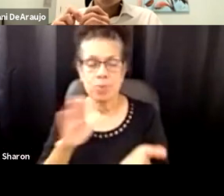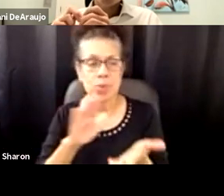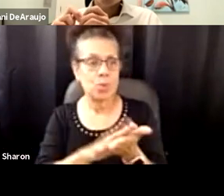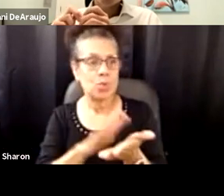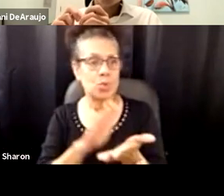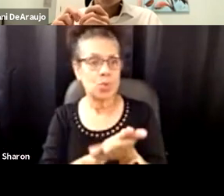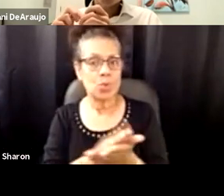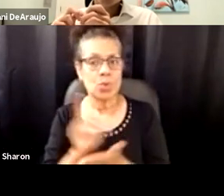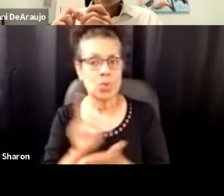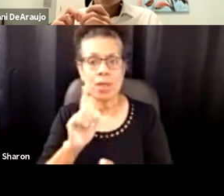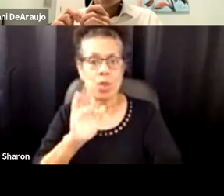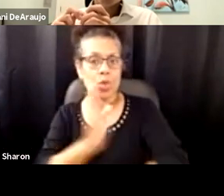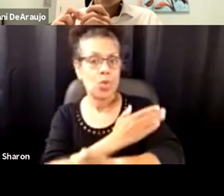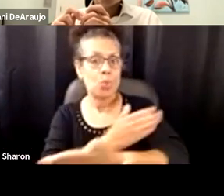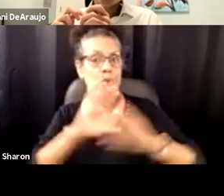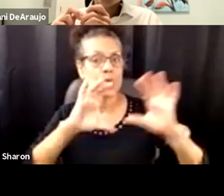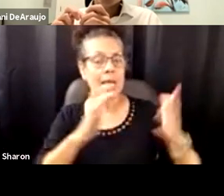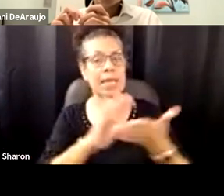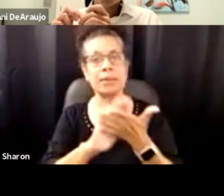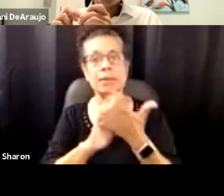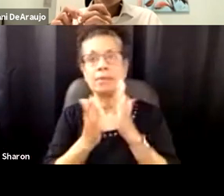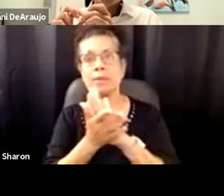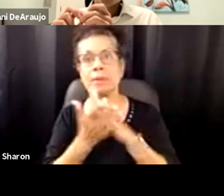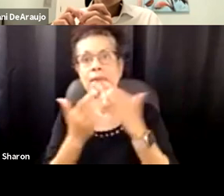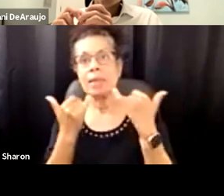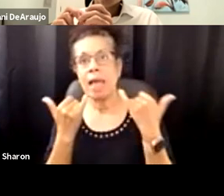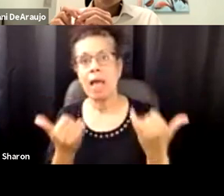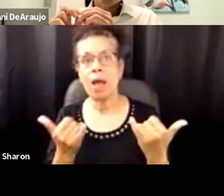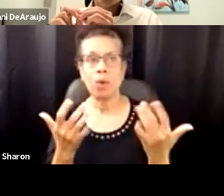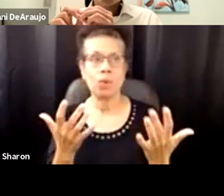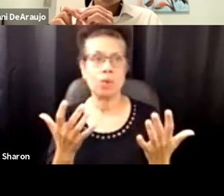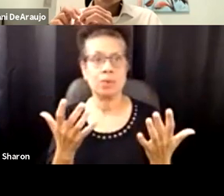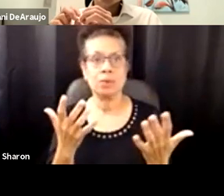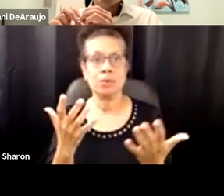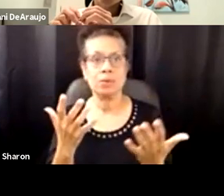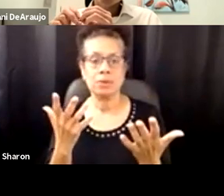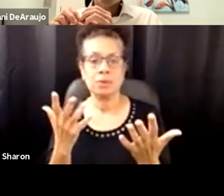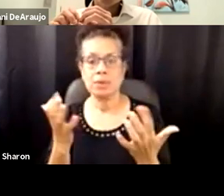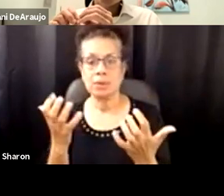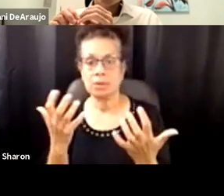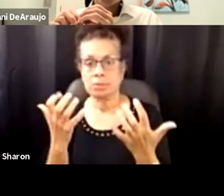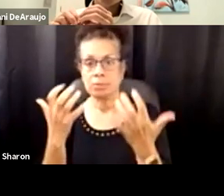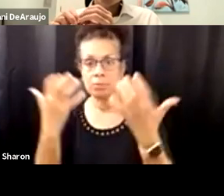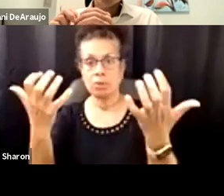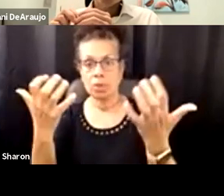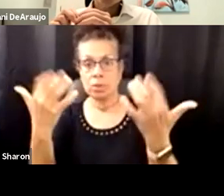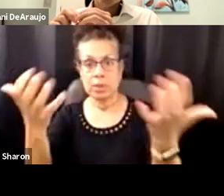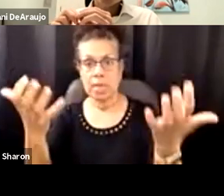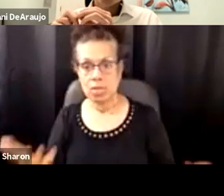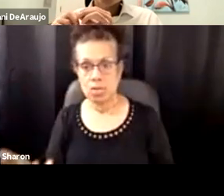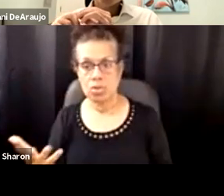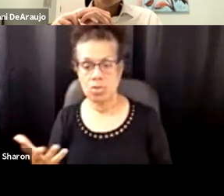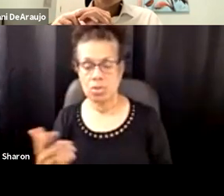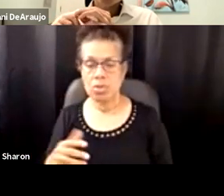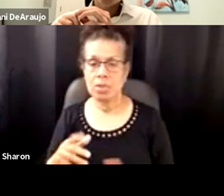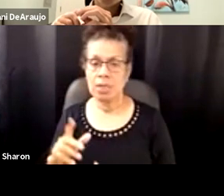the the music class is now on the auditorium stage as an example um and as ms lavera